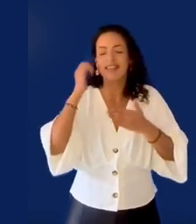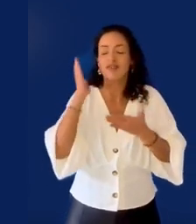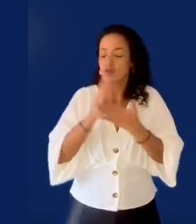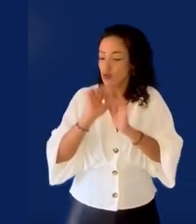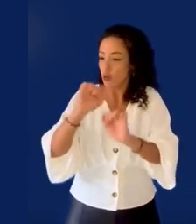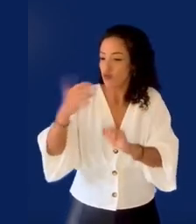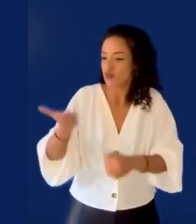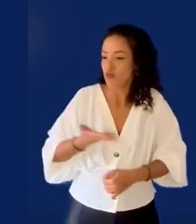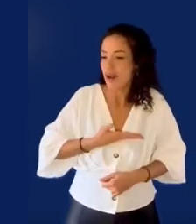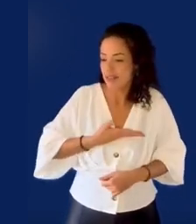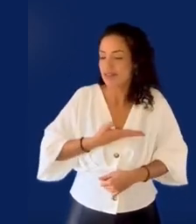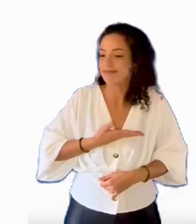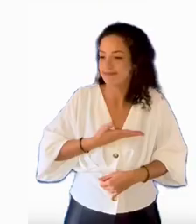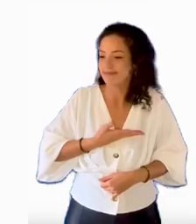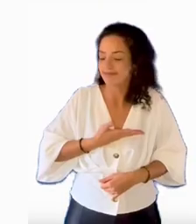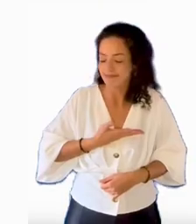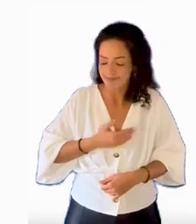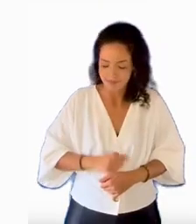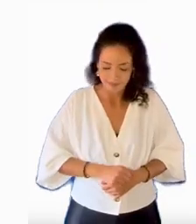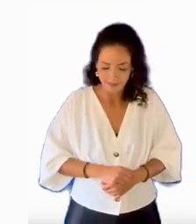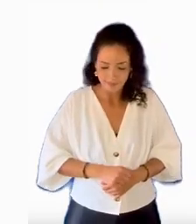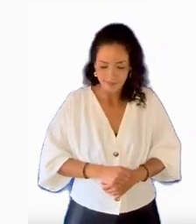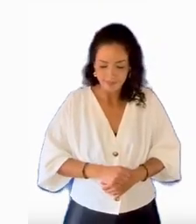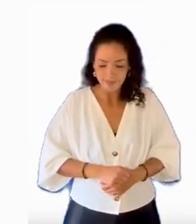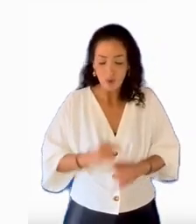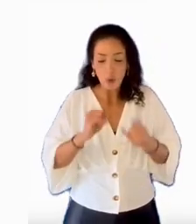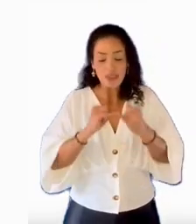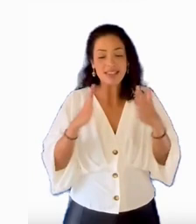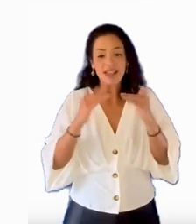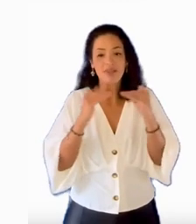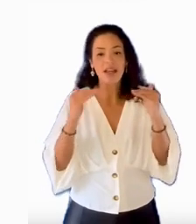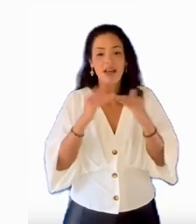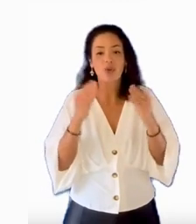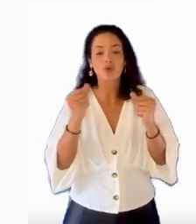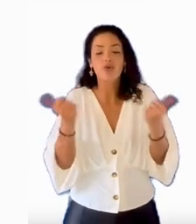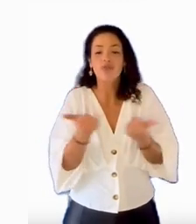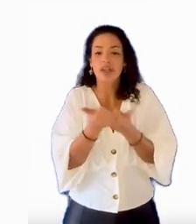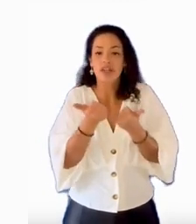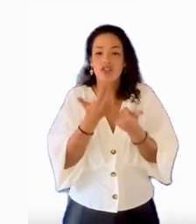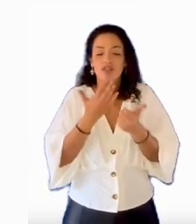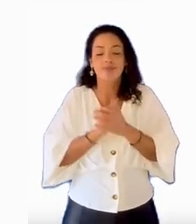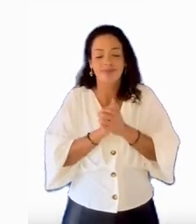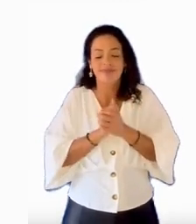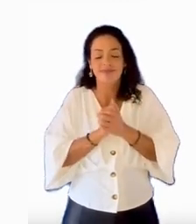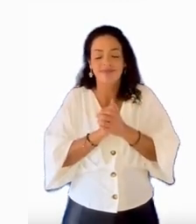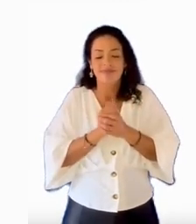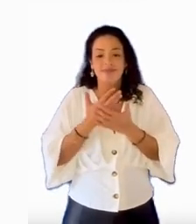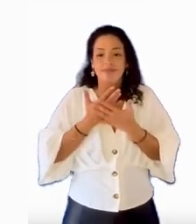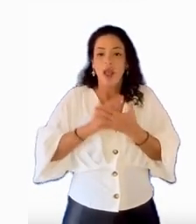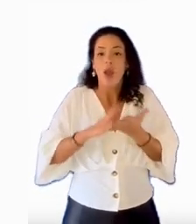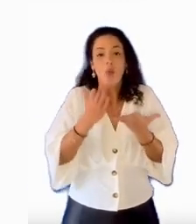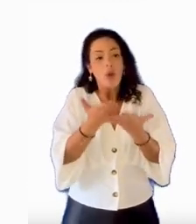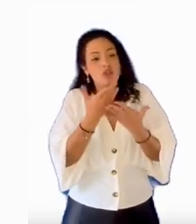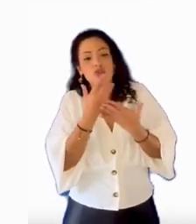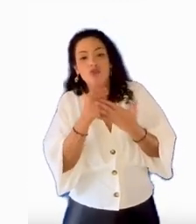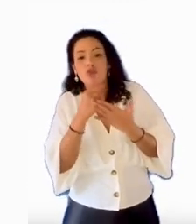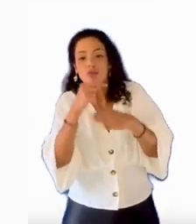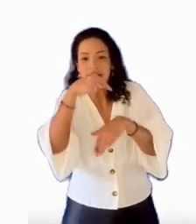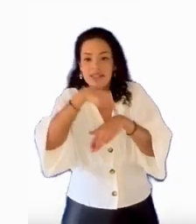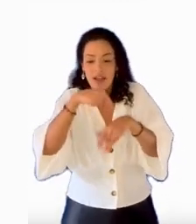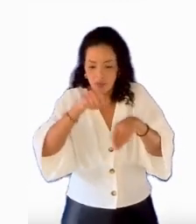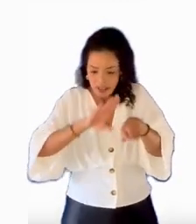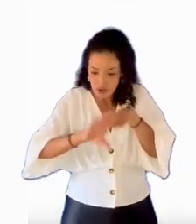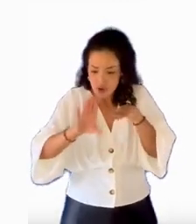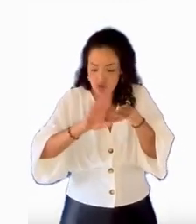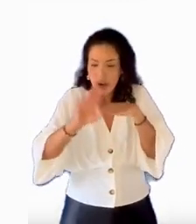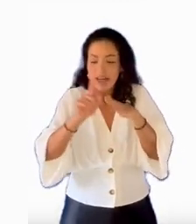their birthright too. As I bring the silver level to a close, I want to both invite and encourage you to use the remainder of the time for